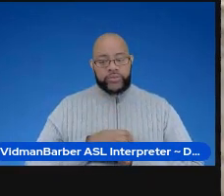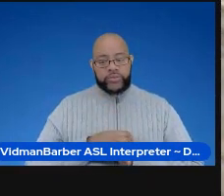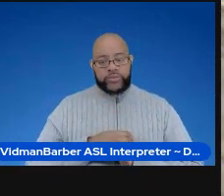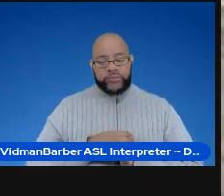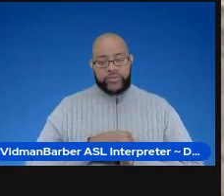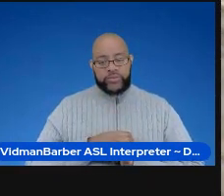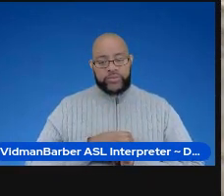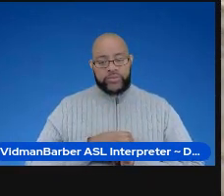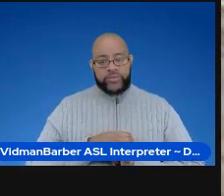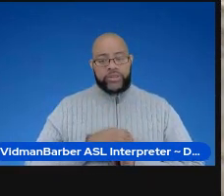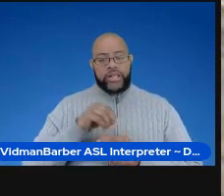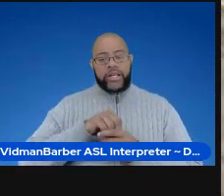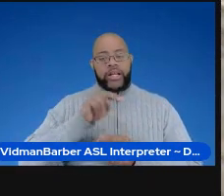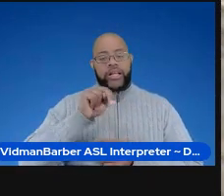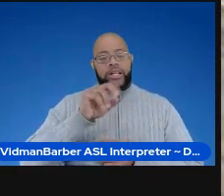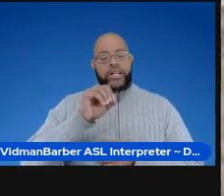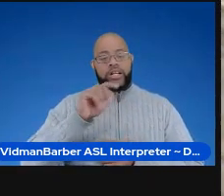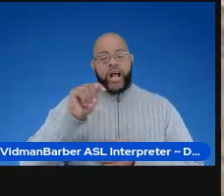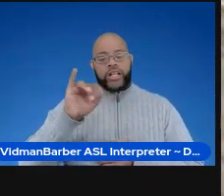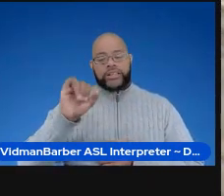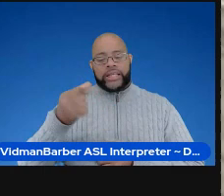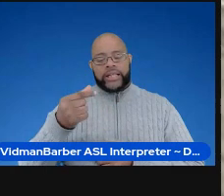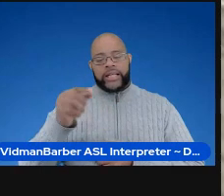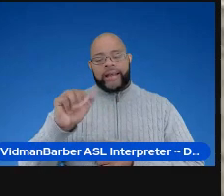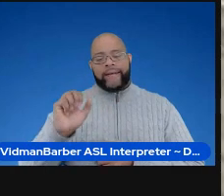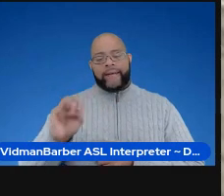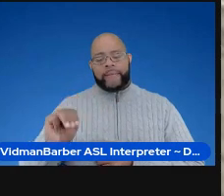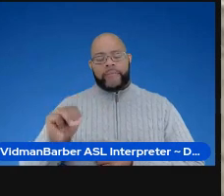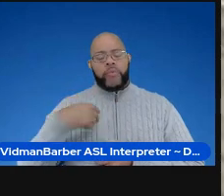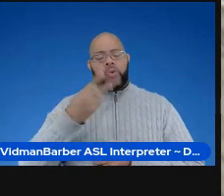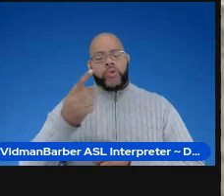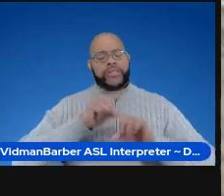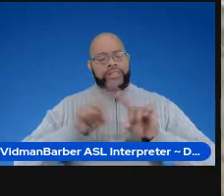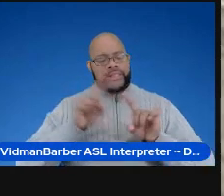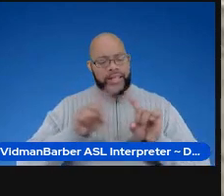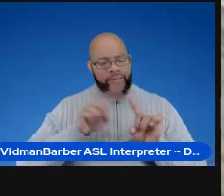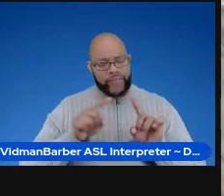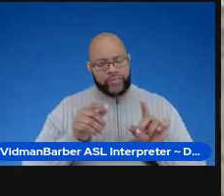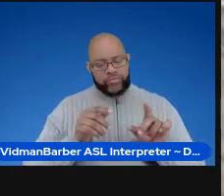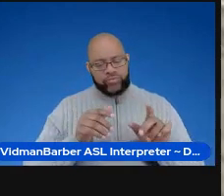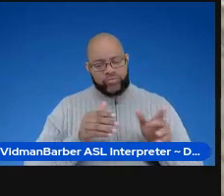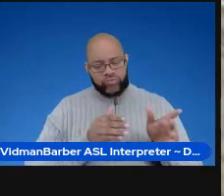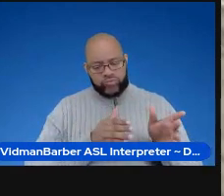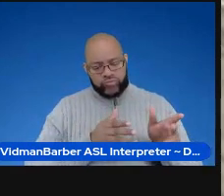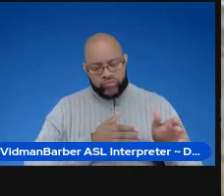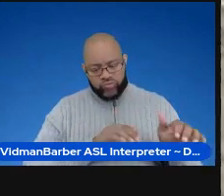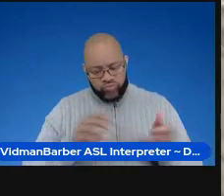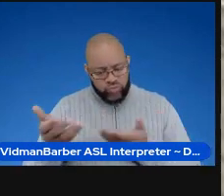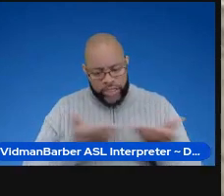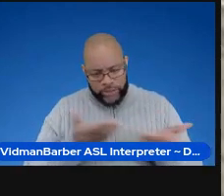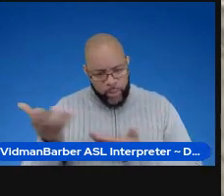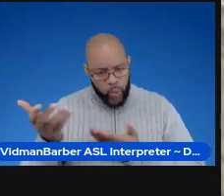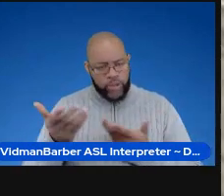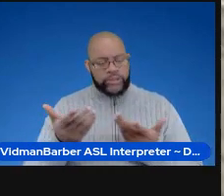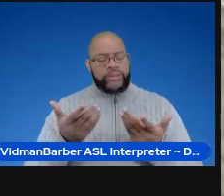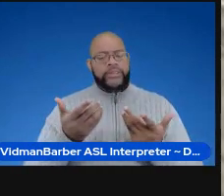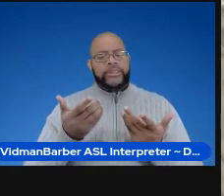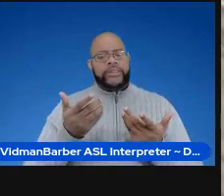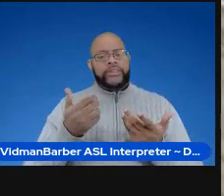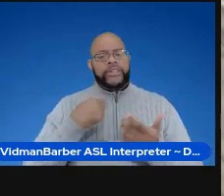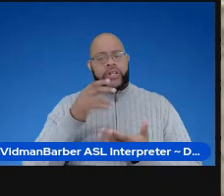in Nottingham, and we were looking at different autotransporter proteins or outer membrane proteins of